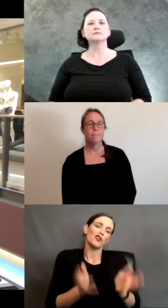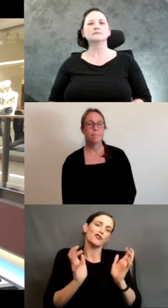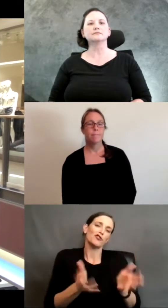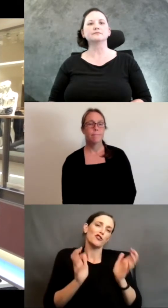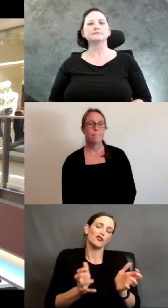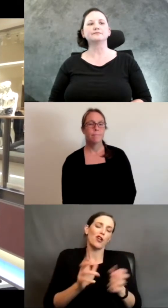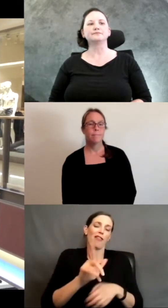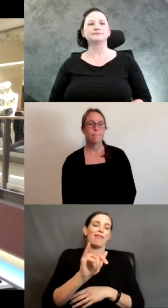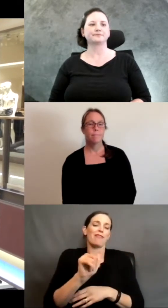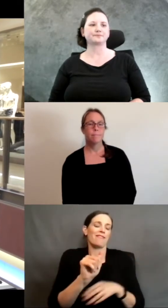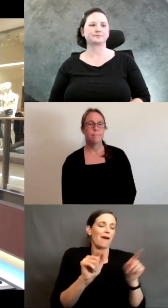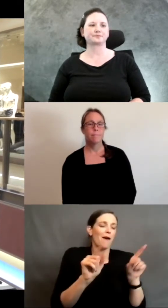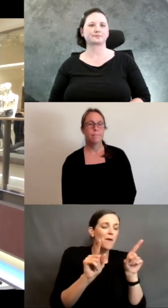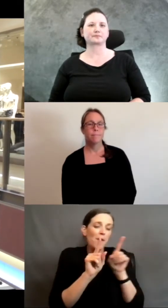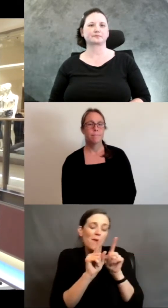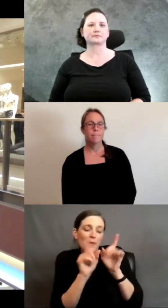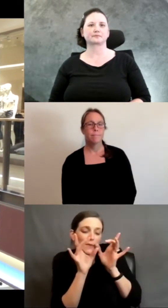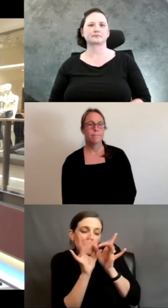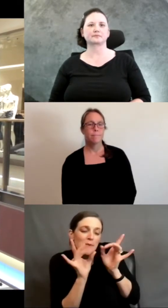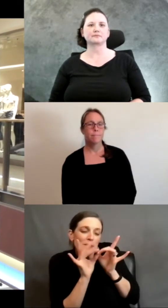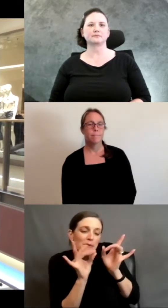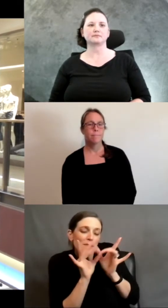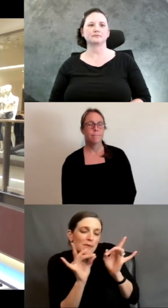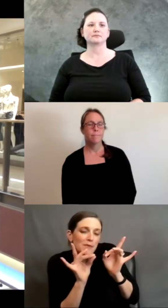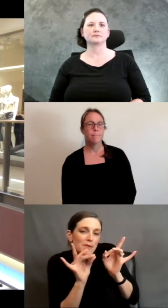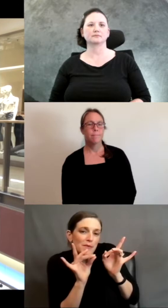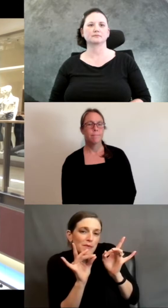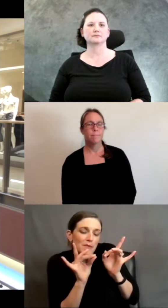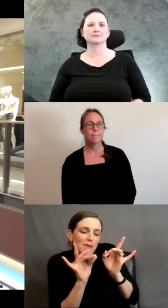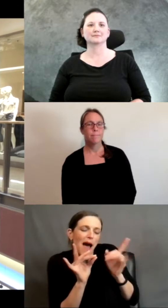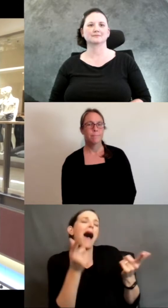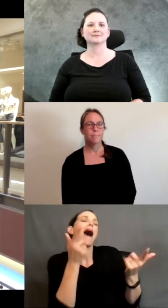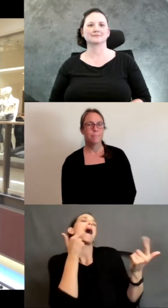to Jessica and whispers something to her. They both laugh.